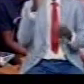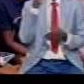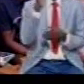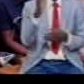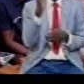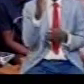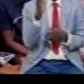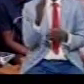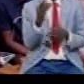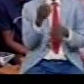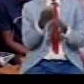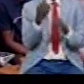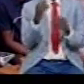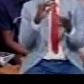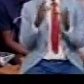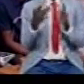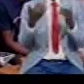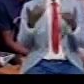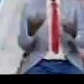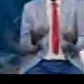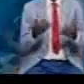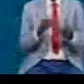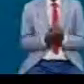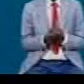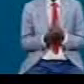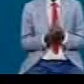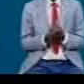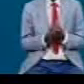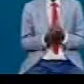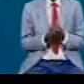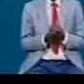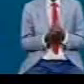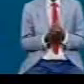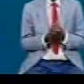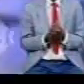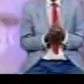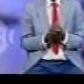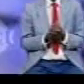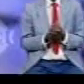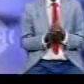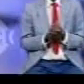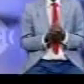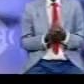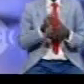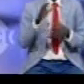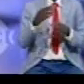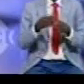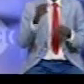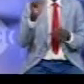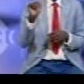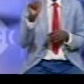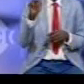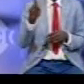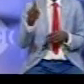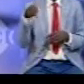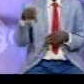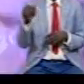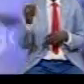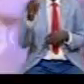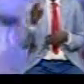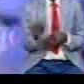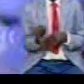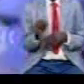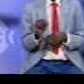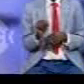coming online right now. My name is Akpan Nkeruem. I have been doing a periodic medical